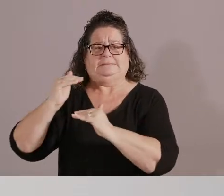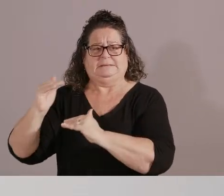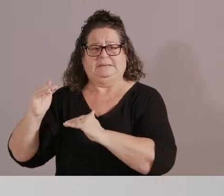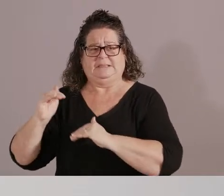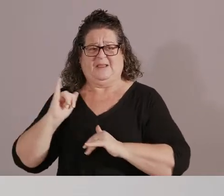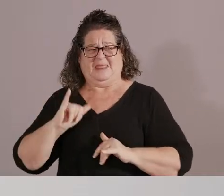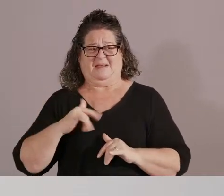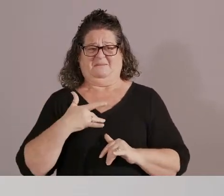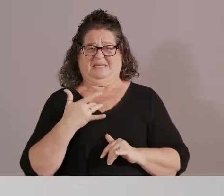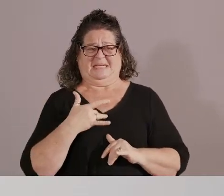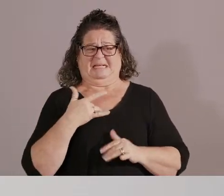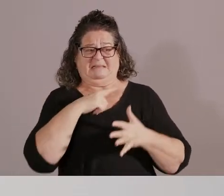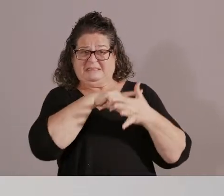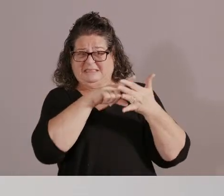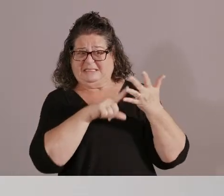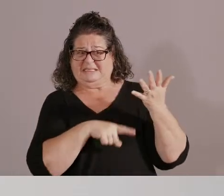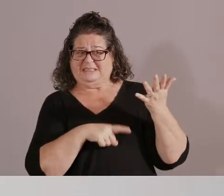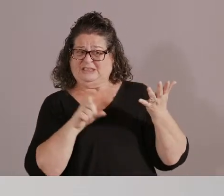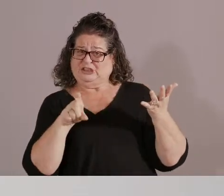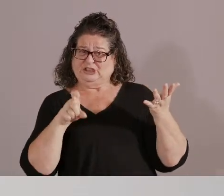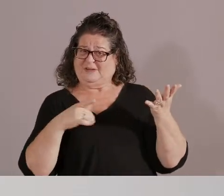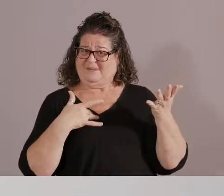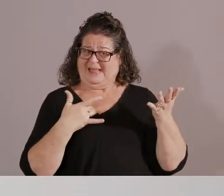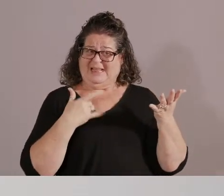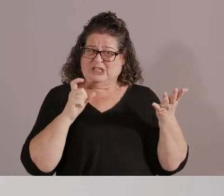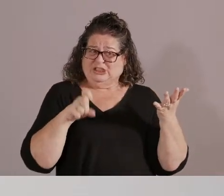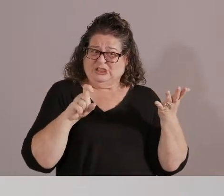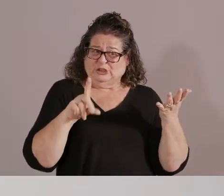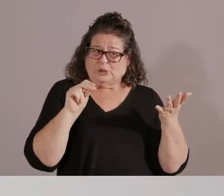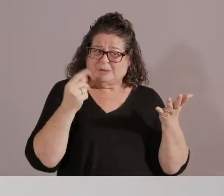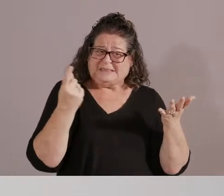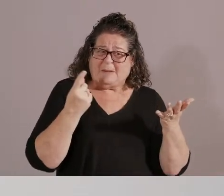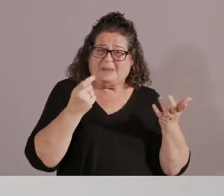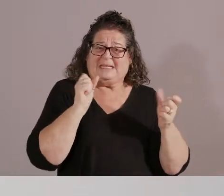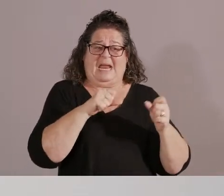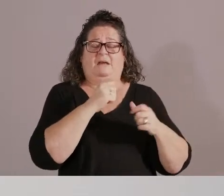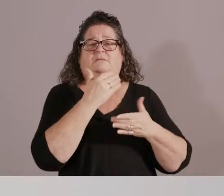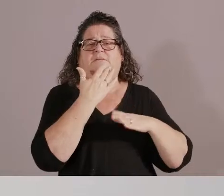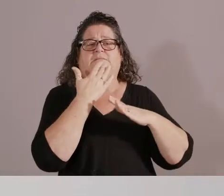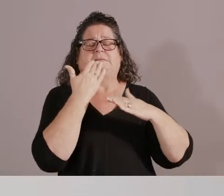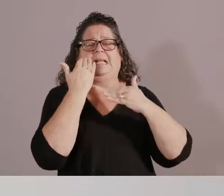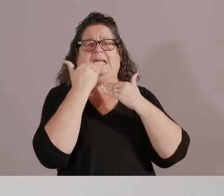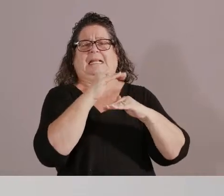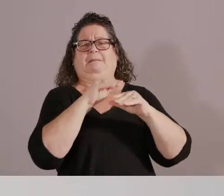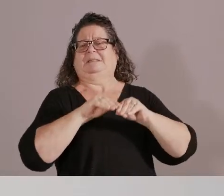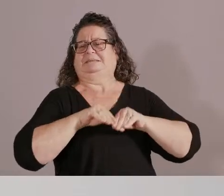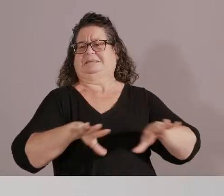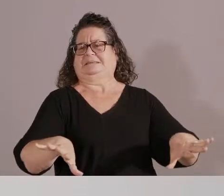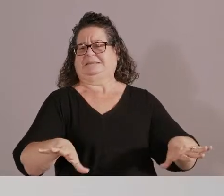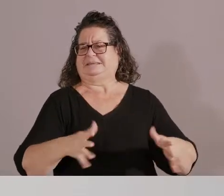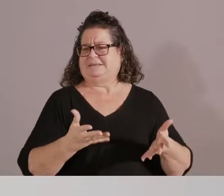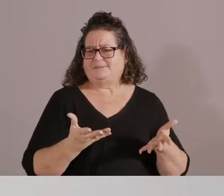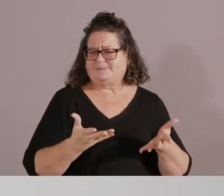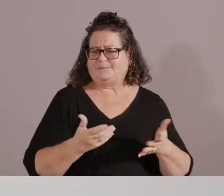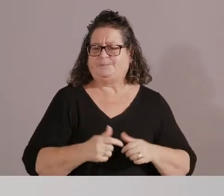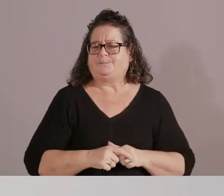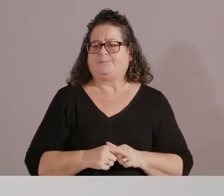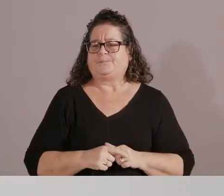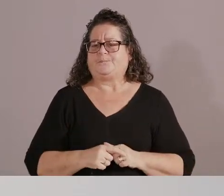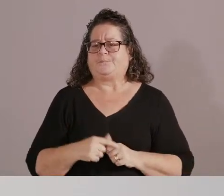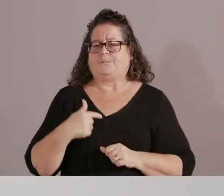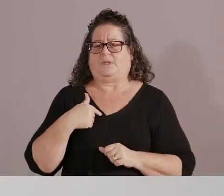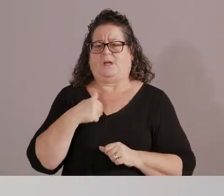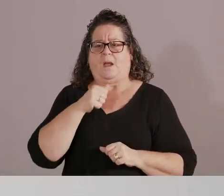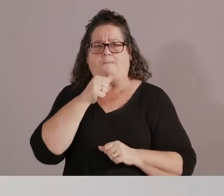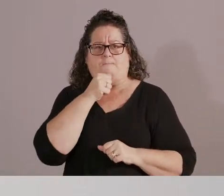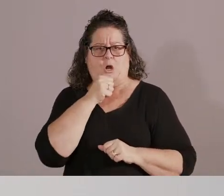here that's necessary? So bars should be closed, Howie, unless they're serving as a restaurant. So, and then they're